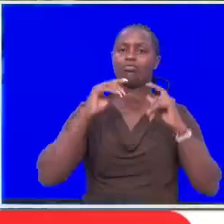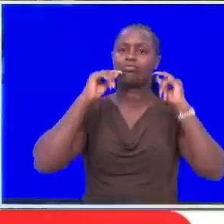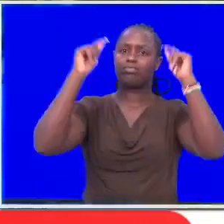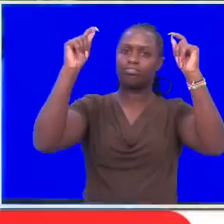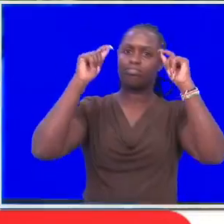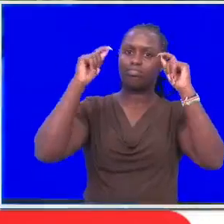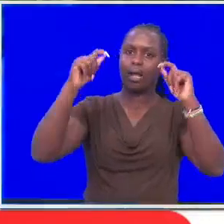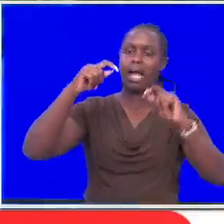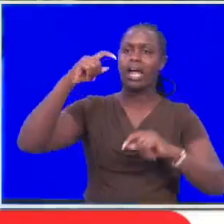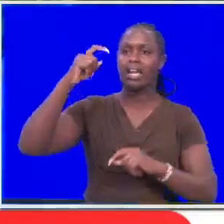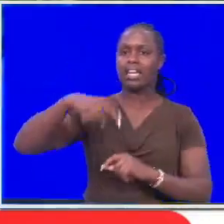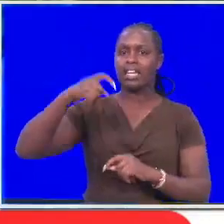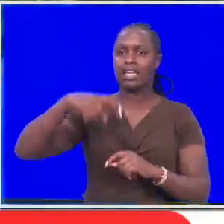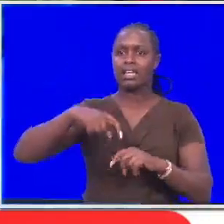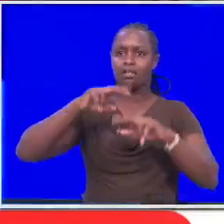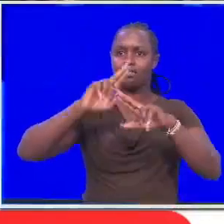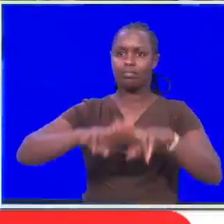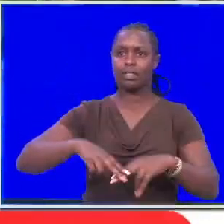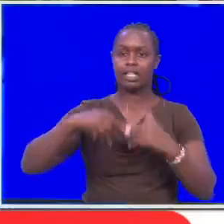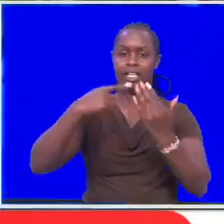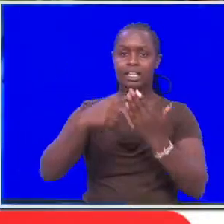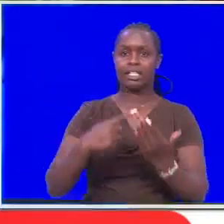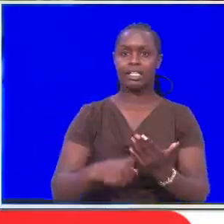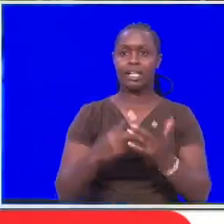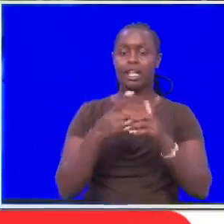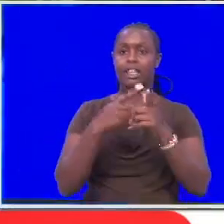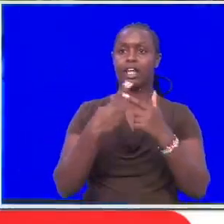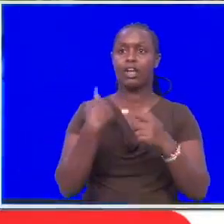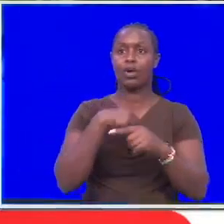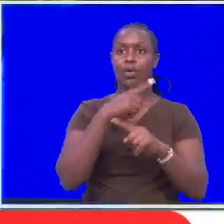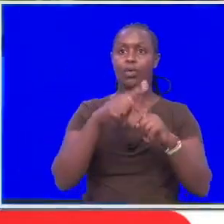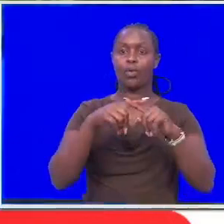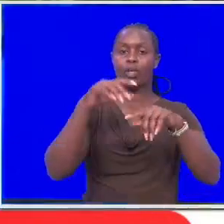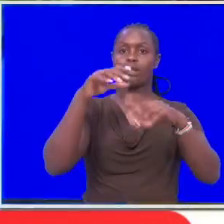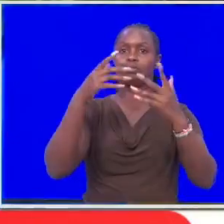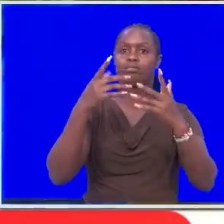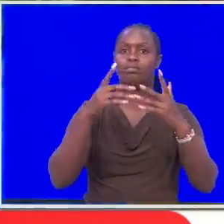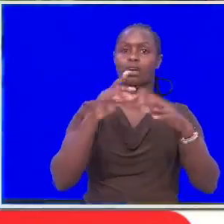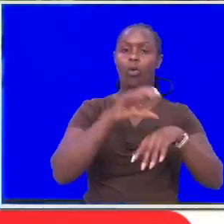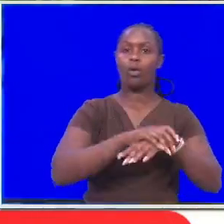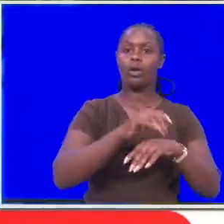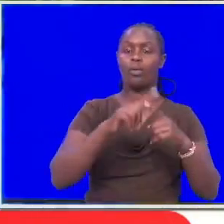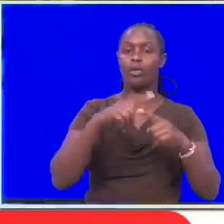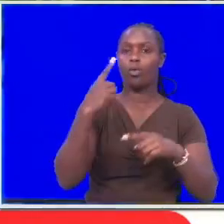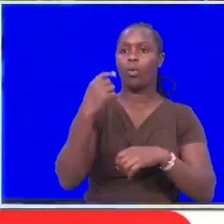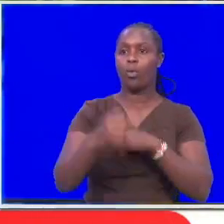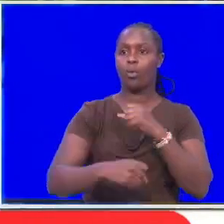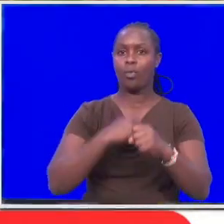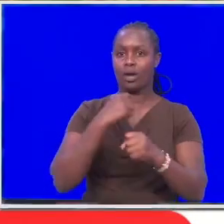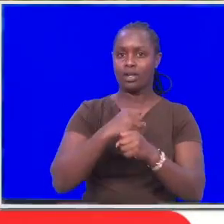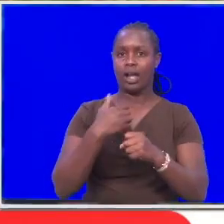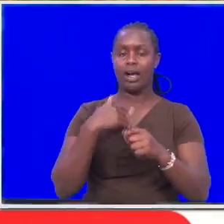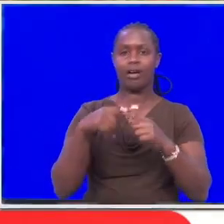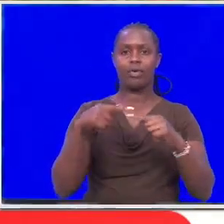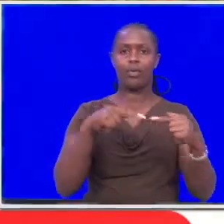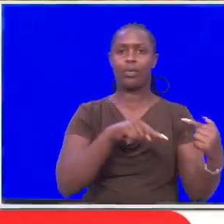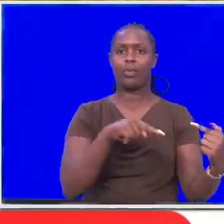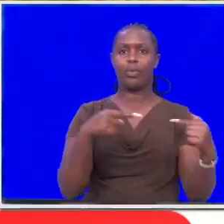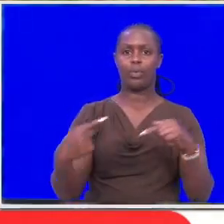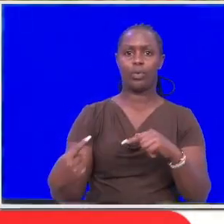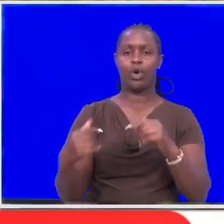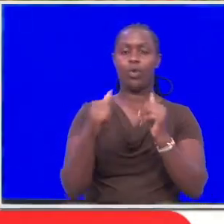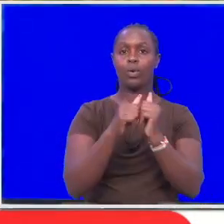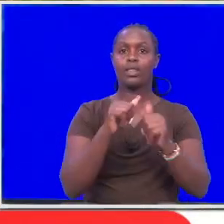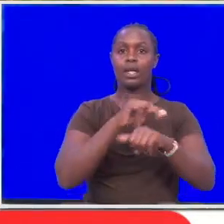have a sit down, and then, you know, we are caught up in like the 1 year that we essentially sort of had the push and pull. With the National